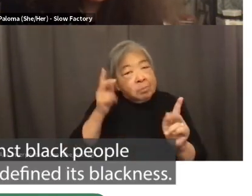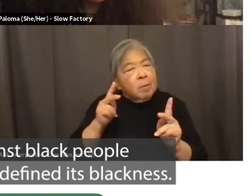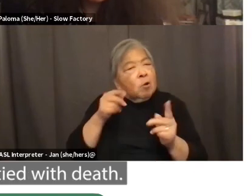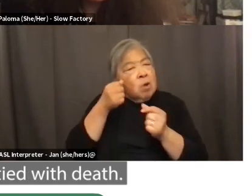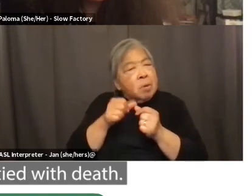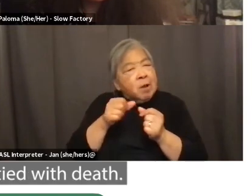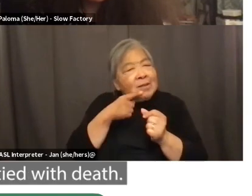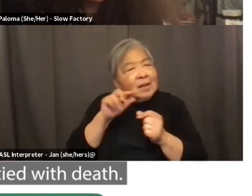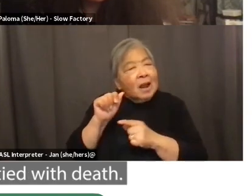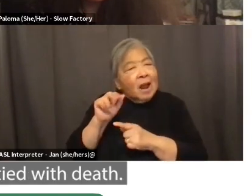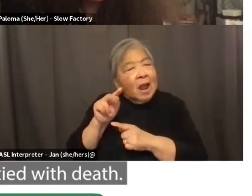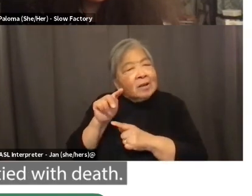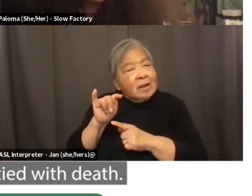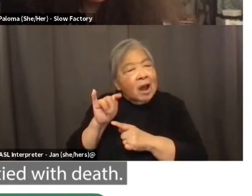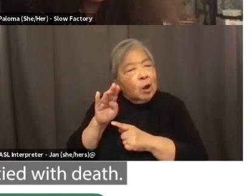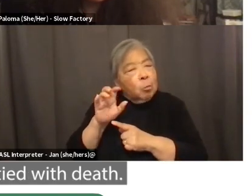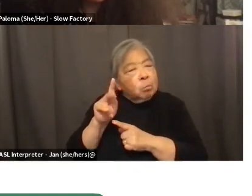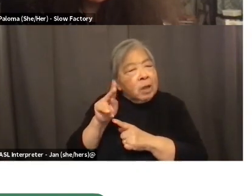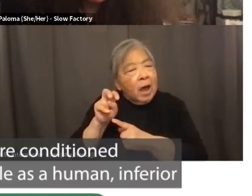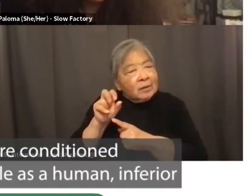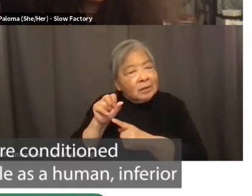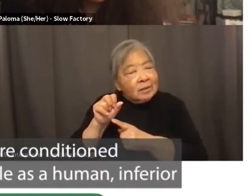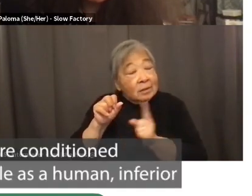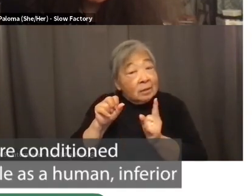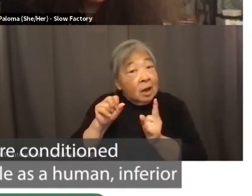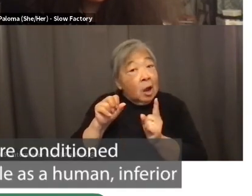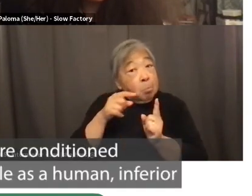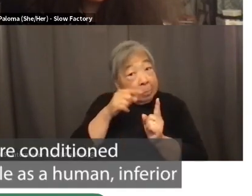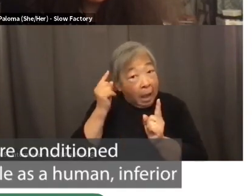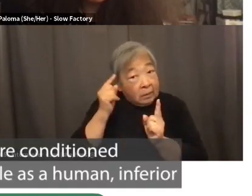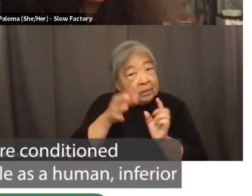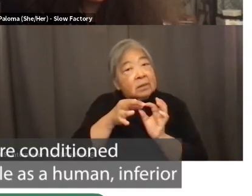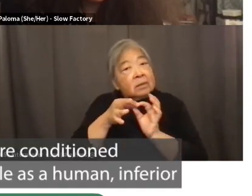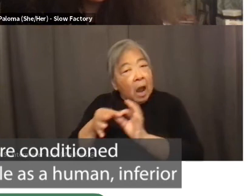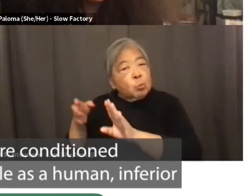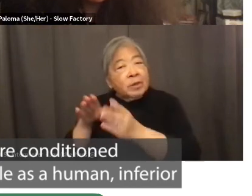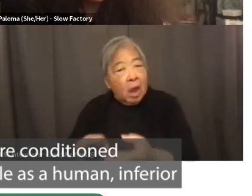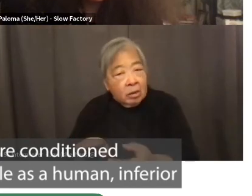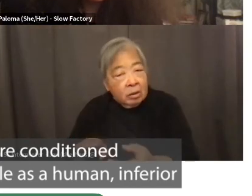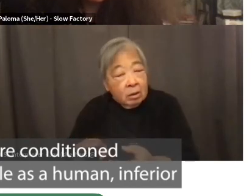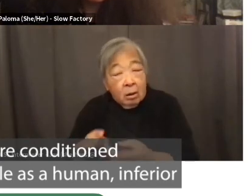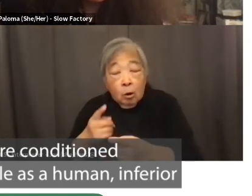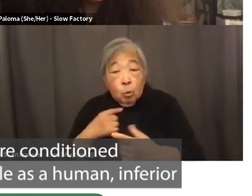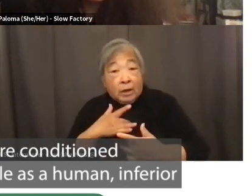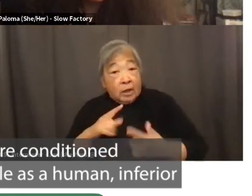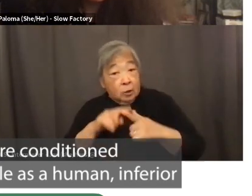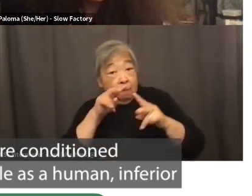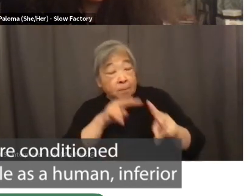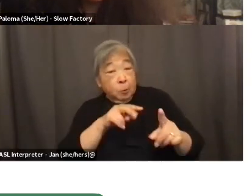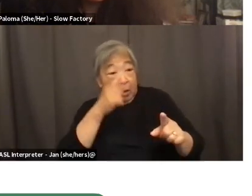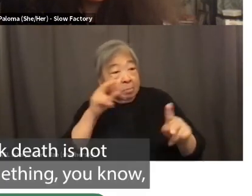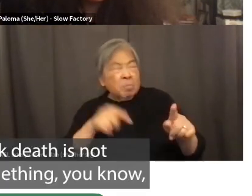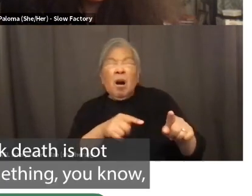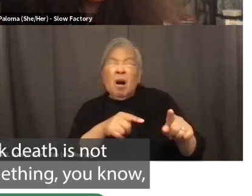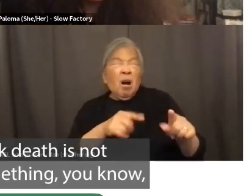defined anti-Blackness, Blackness is tied with death. We are conditioned to view Black people as subhuman,